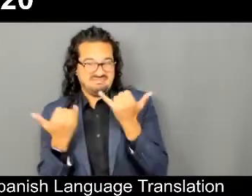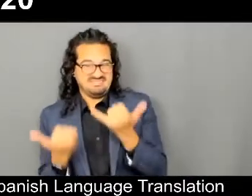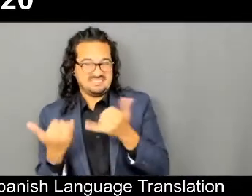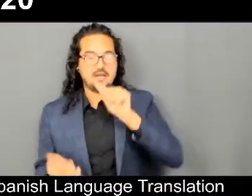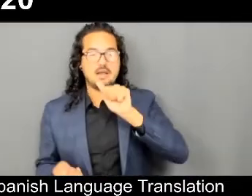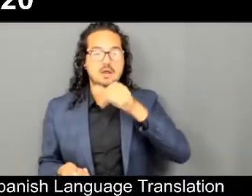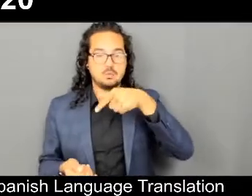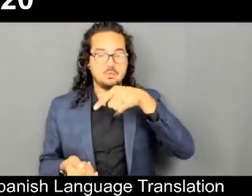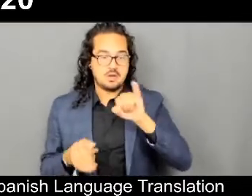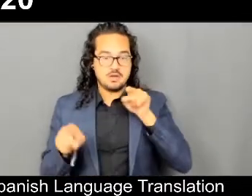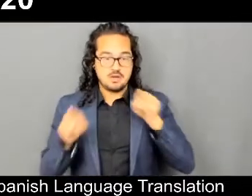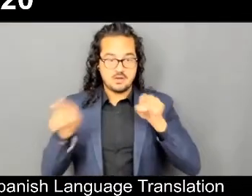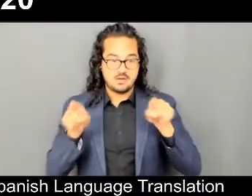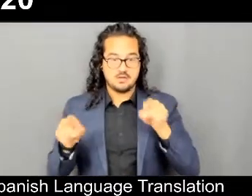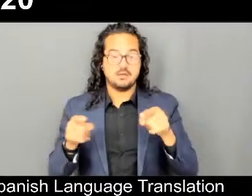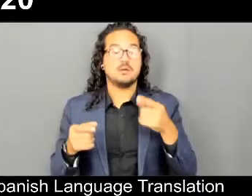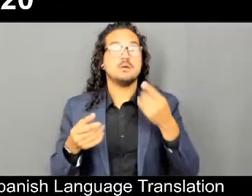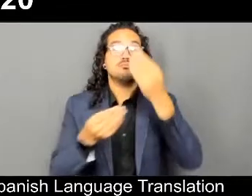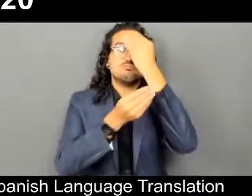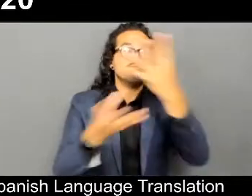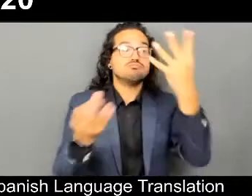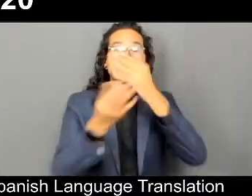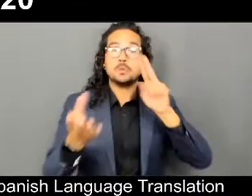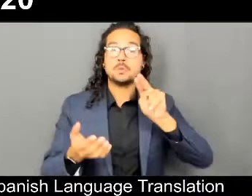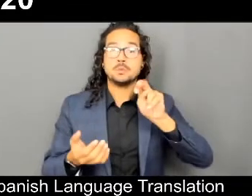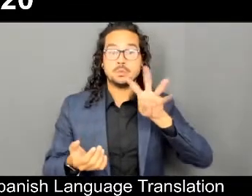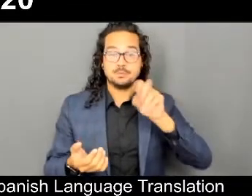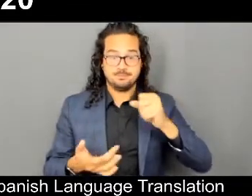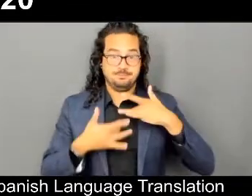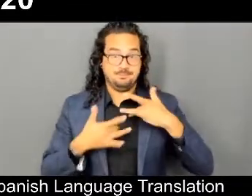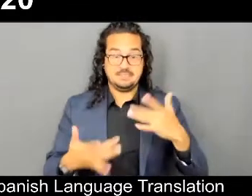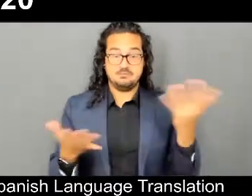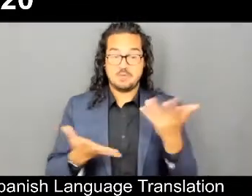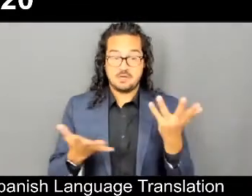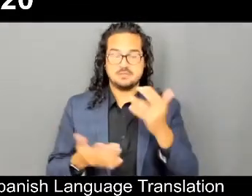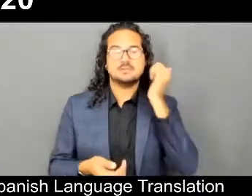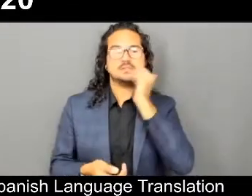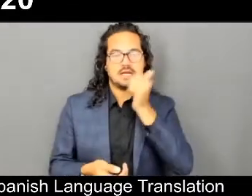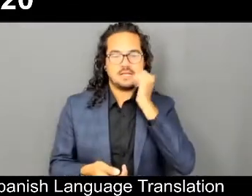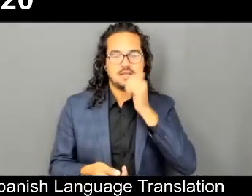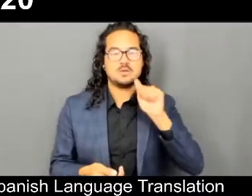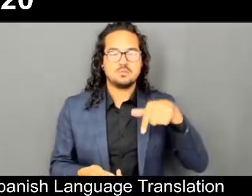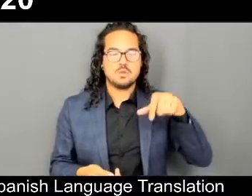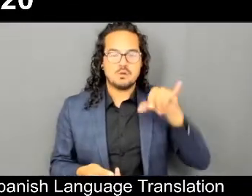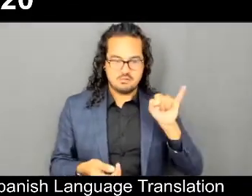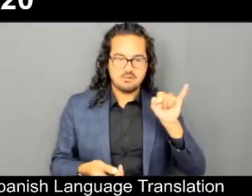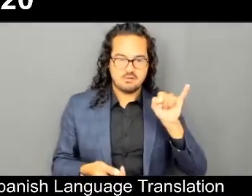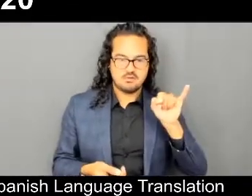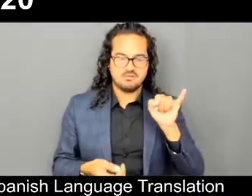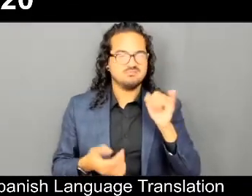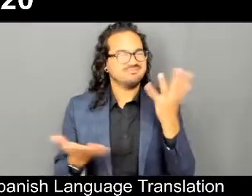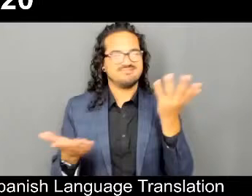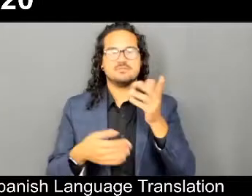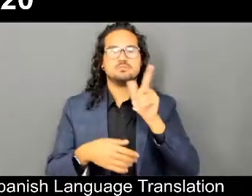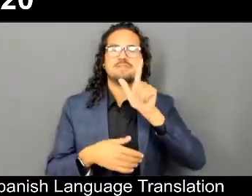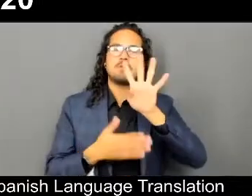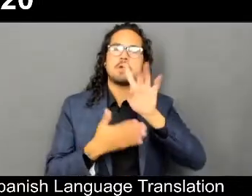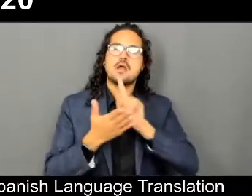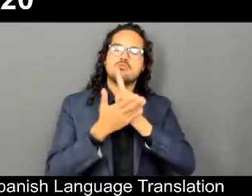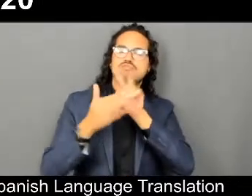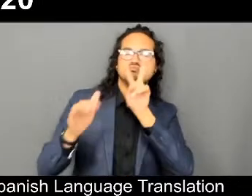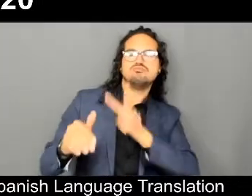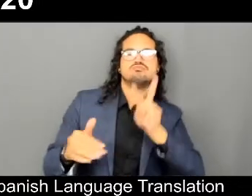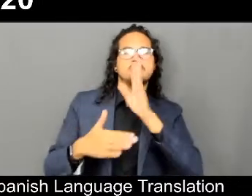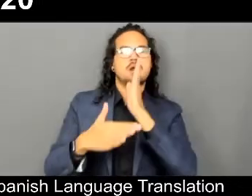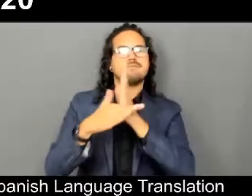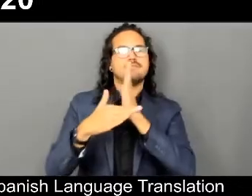average of the PM2.5 concentration. And so it might seem lower than you think, that it's taking it